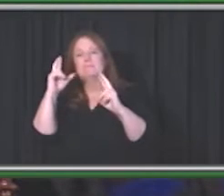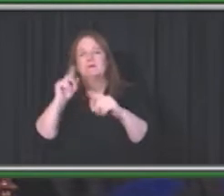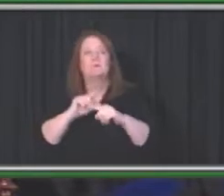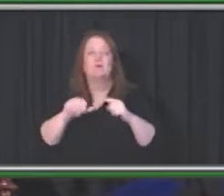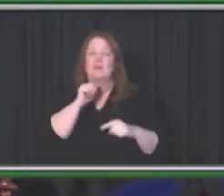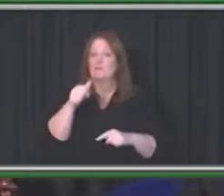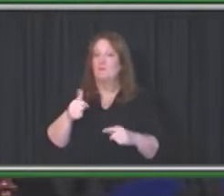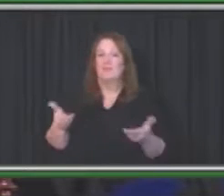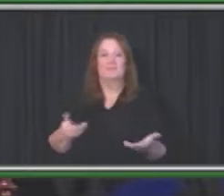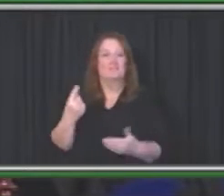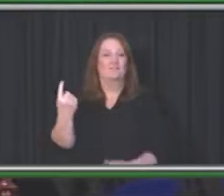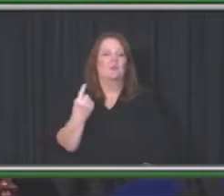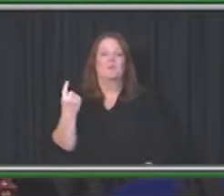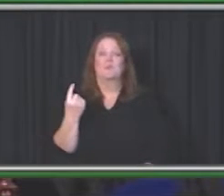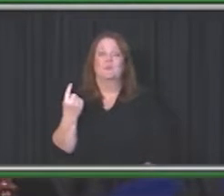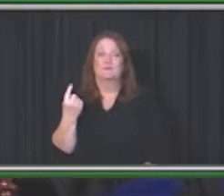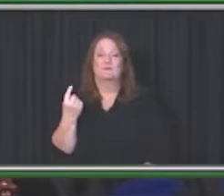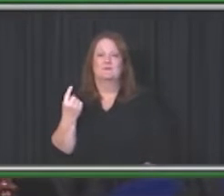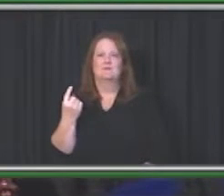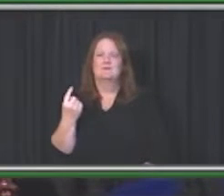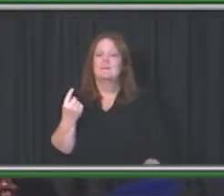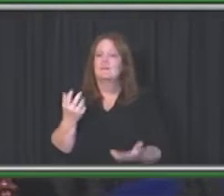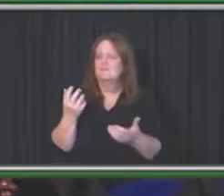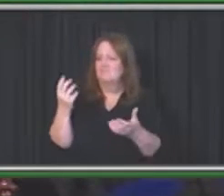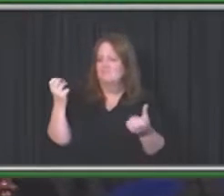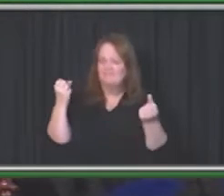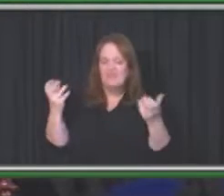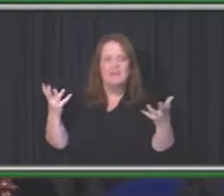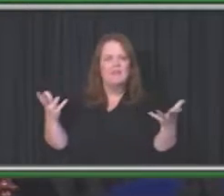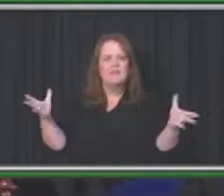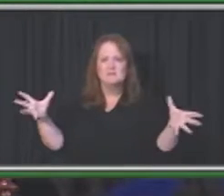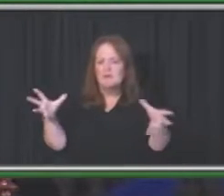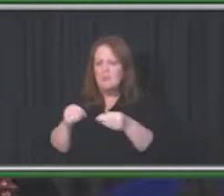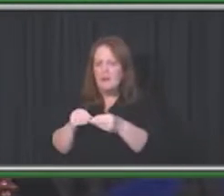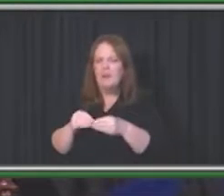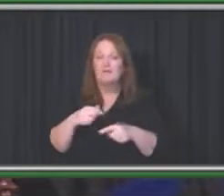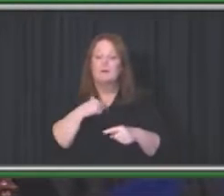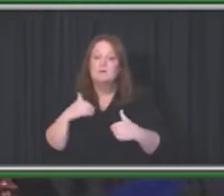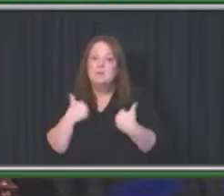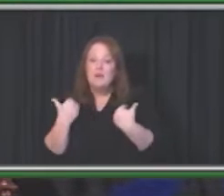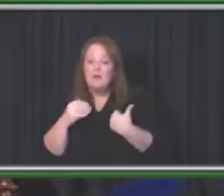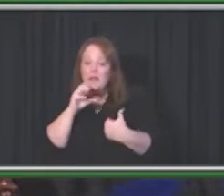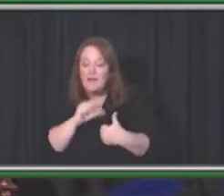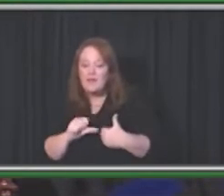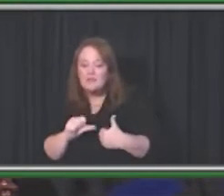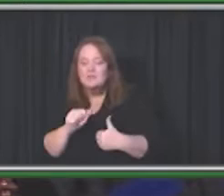room alone. It was a combination of enduring hardship at a very young age,